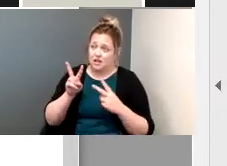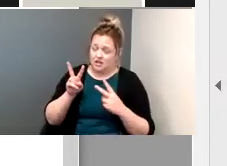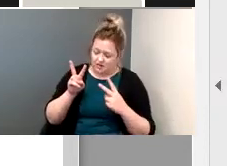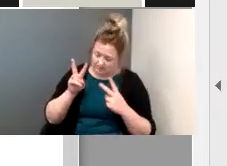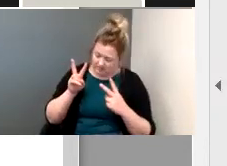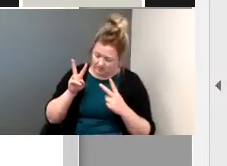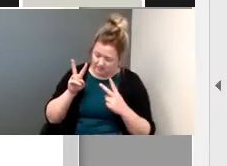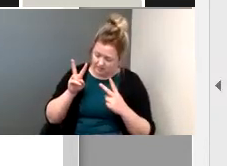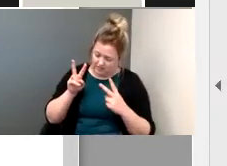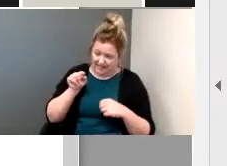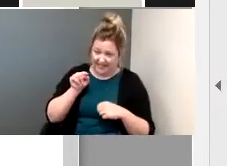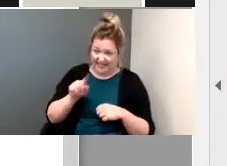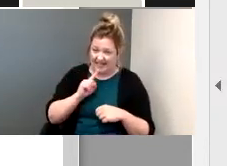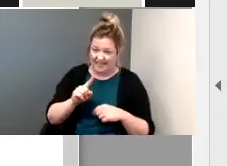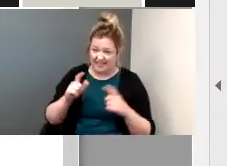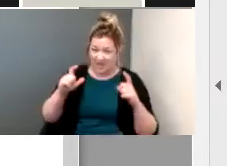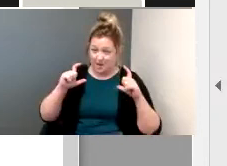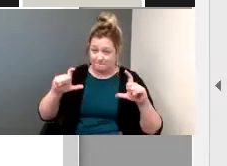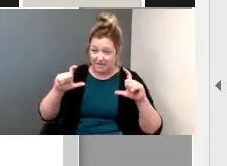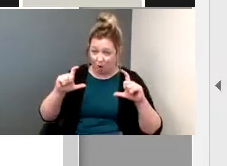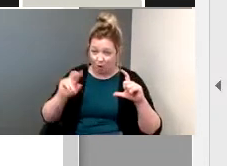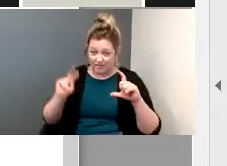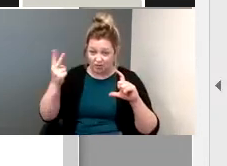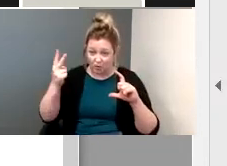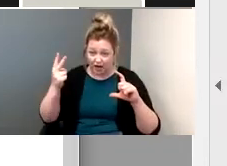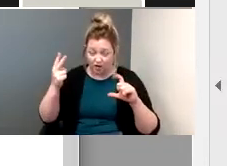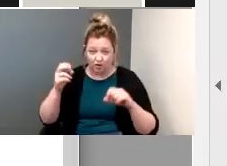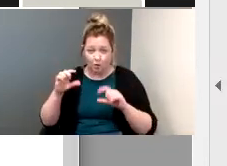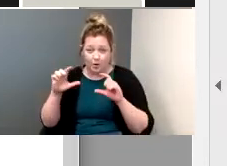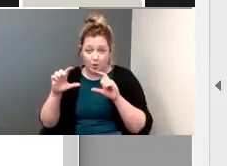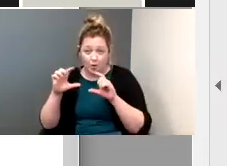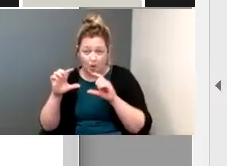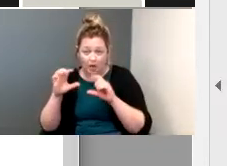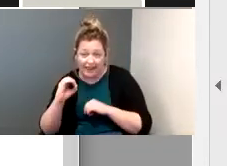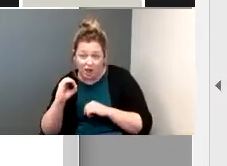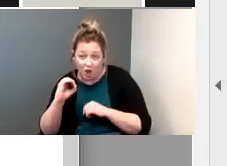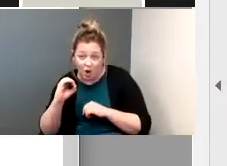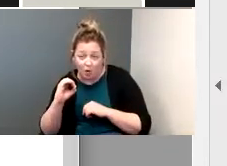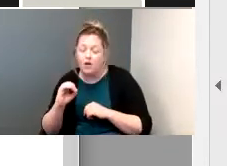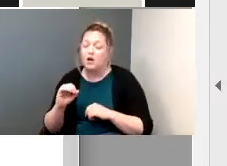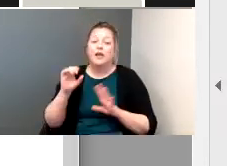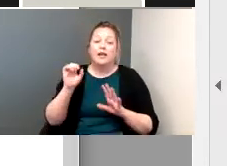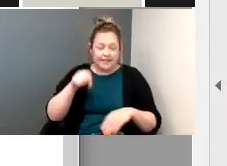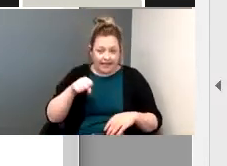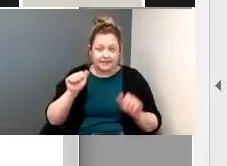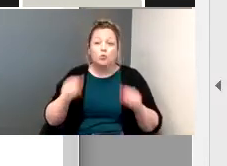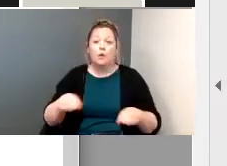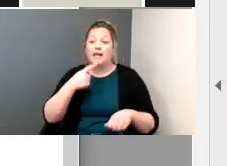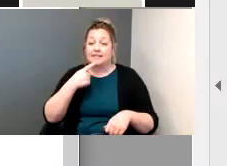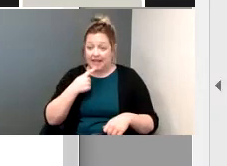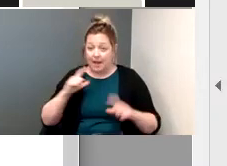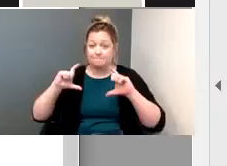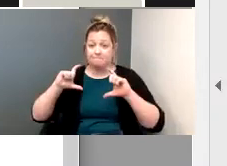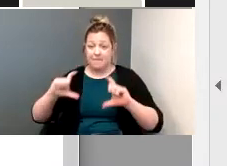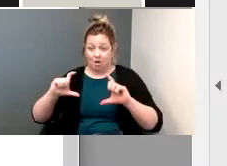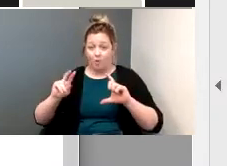it's big O of n squared or little o of n squared or anything like that? Yes, we can say that it is big O of n squared. That is no issue. We can always say that